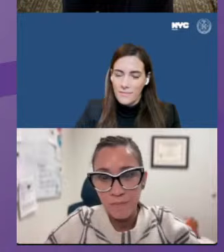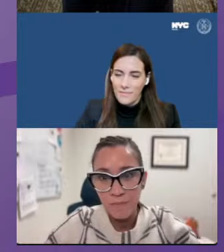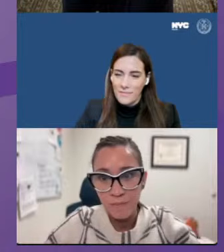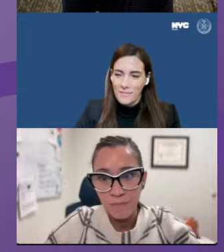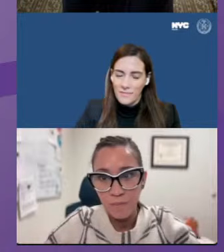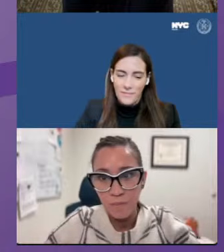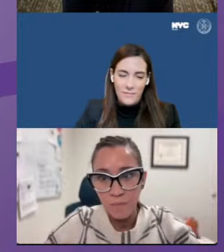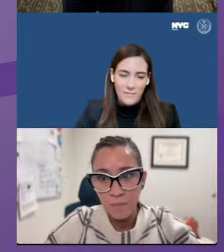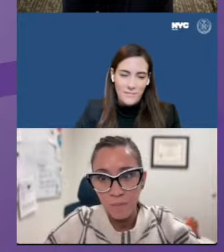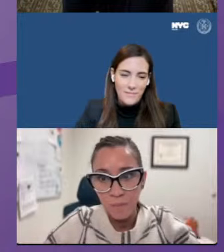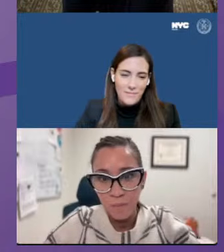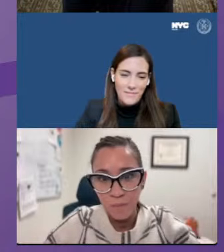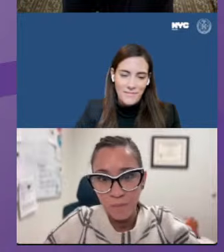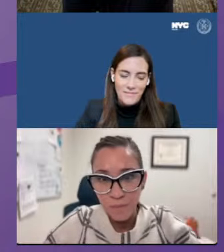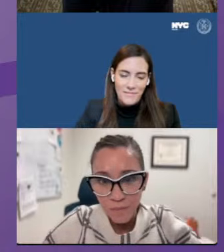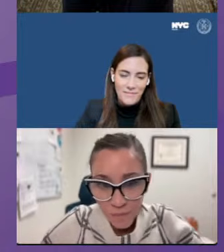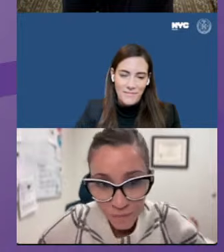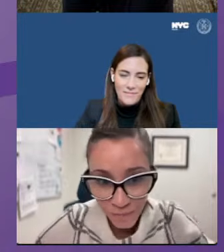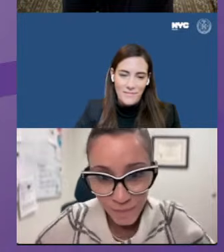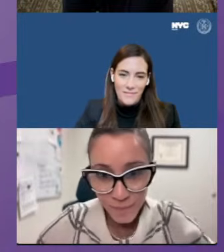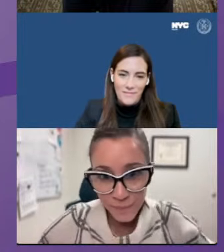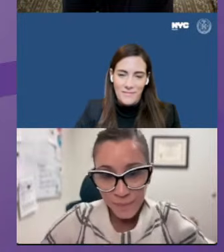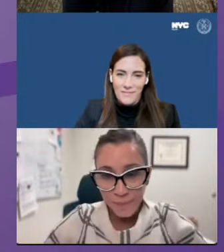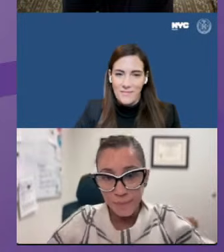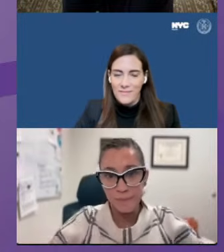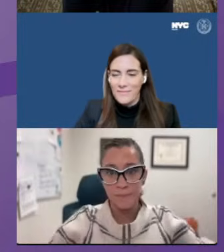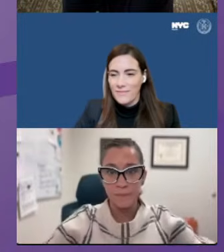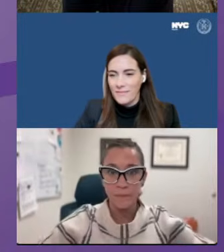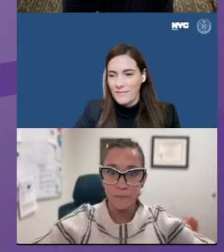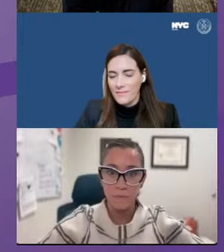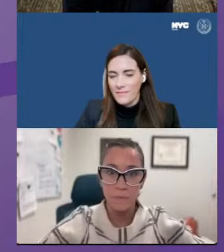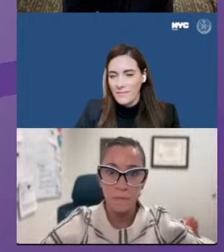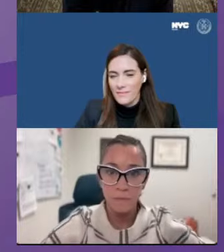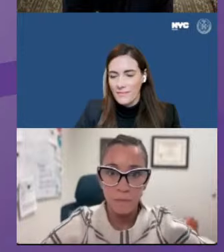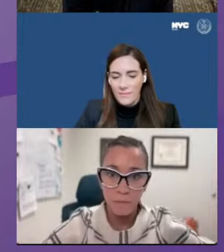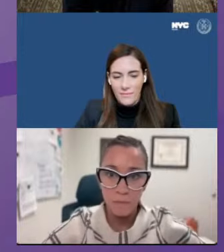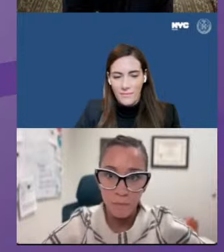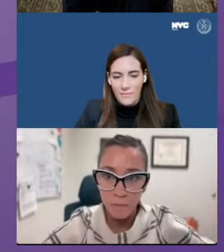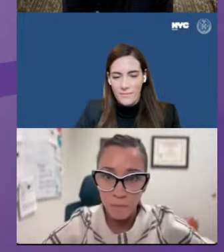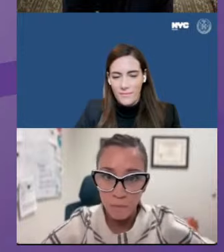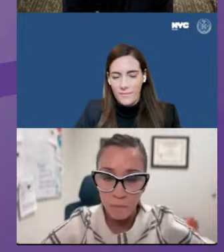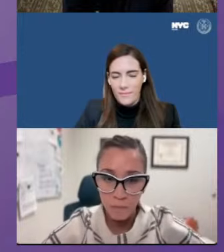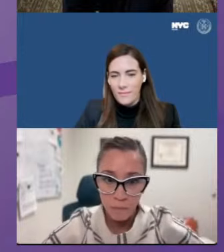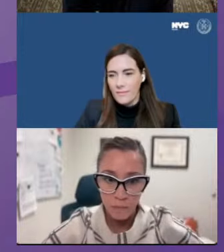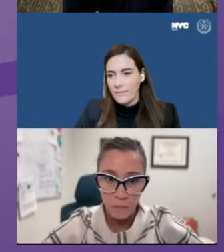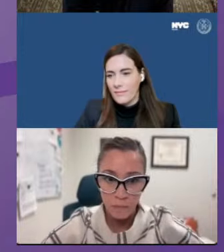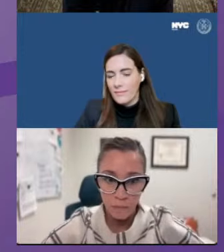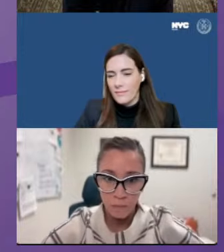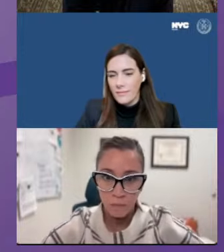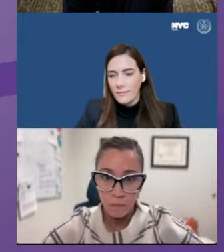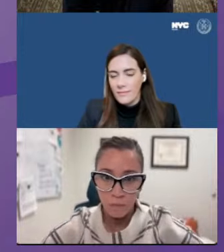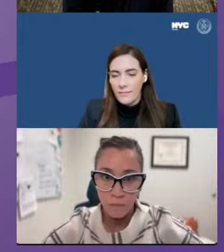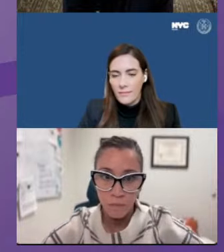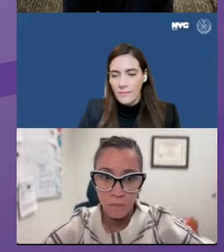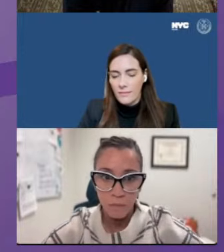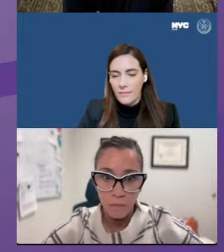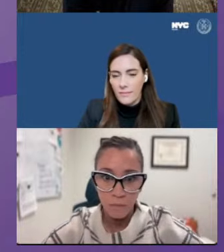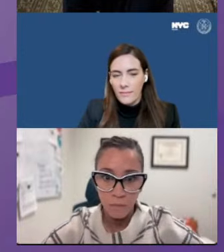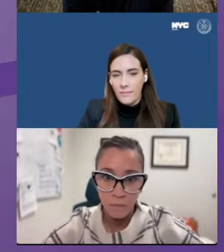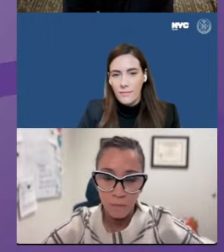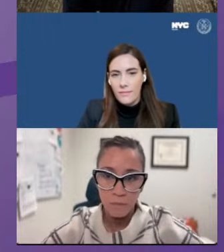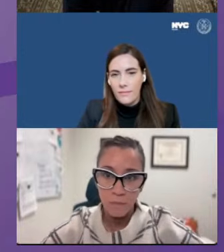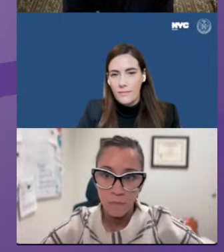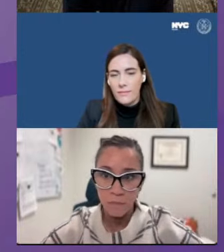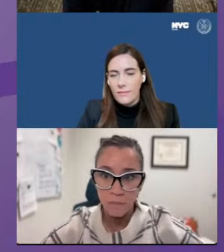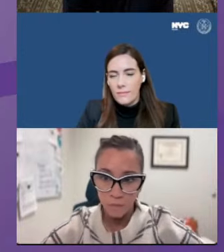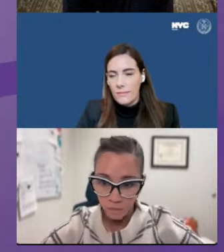being investigated. So these include things that have come up already, like inflammation and immune dysregulation. And I think over the next